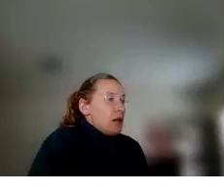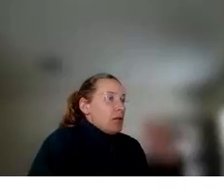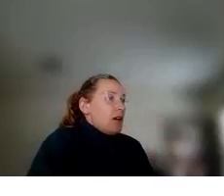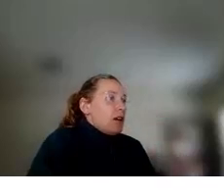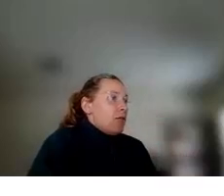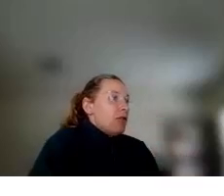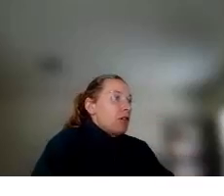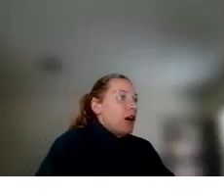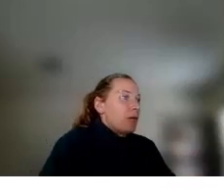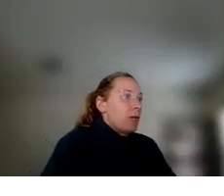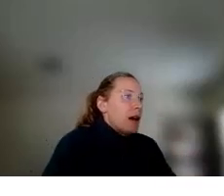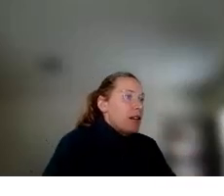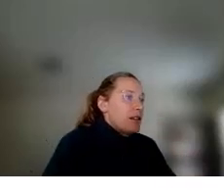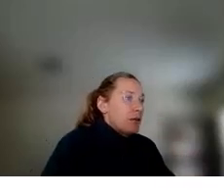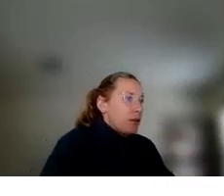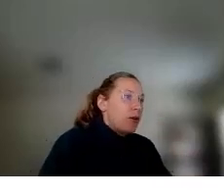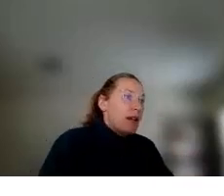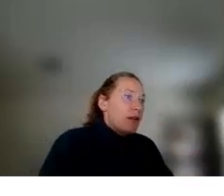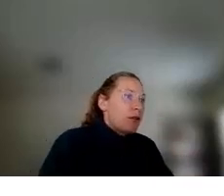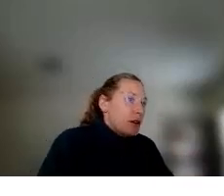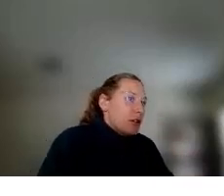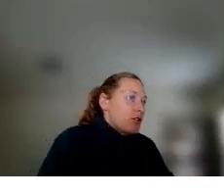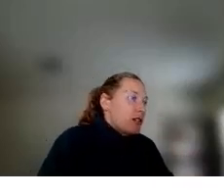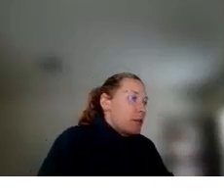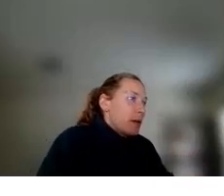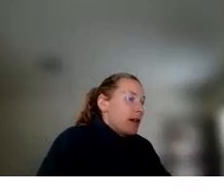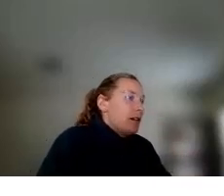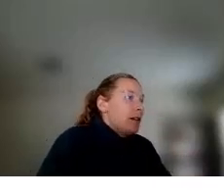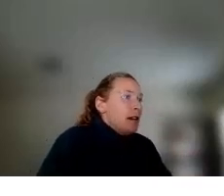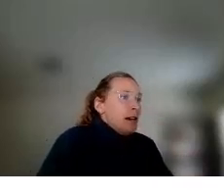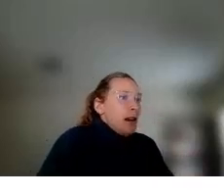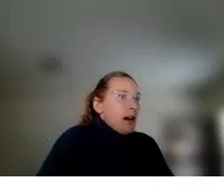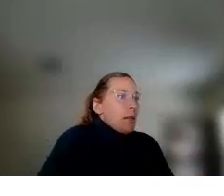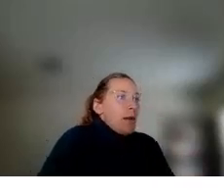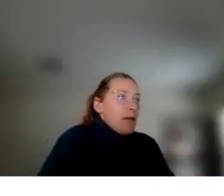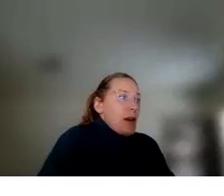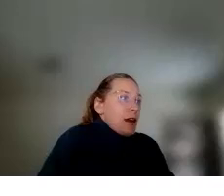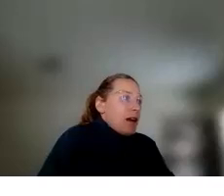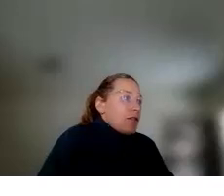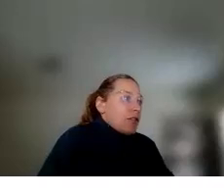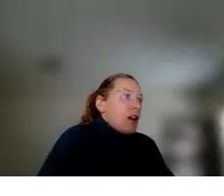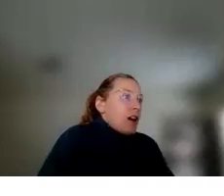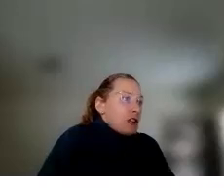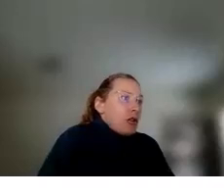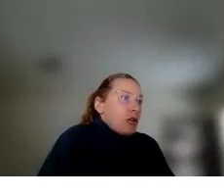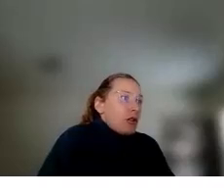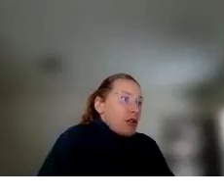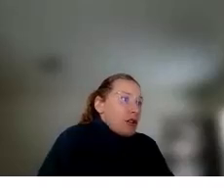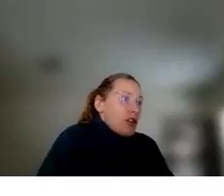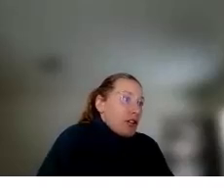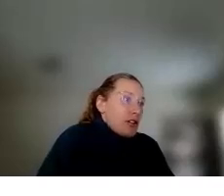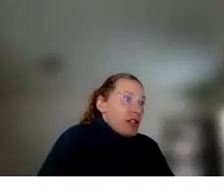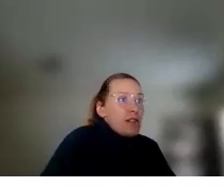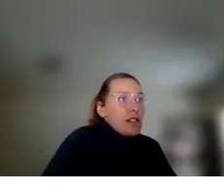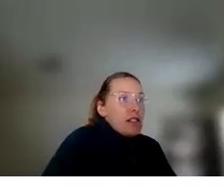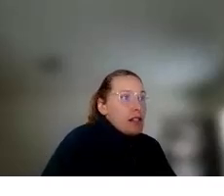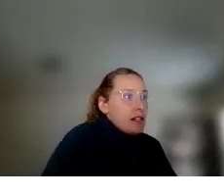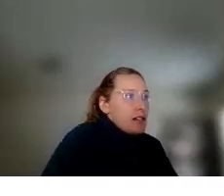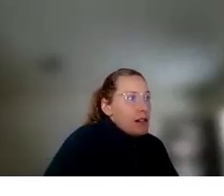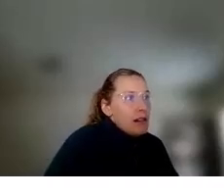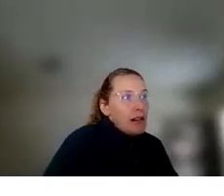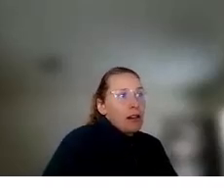dysfunction. They may be immunocompromised or awaiting organ transplant. They may have neurological or